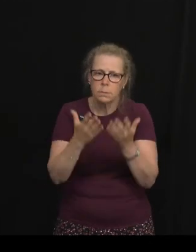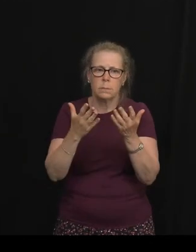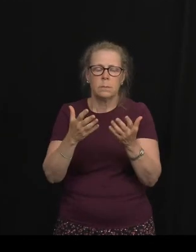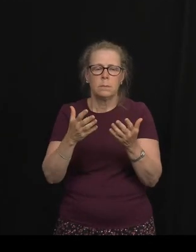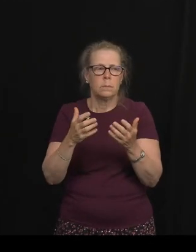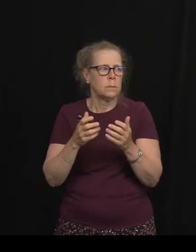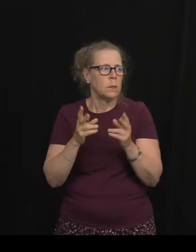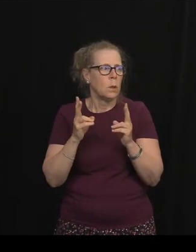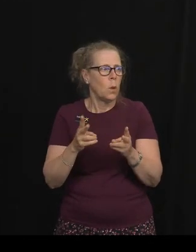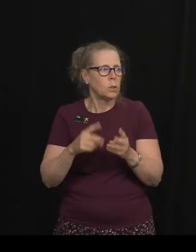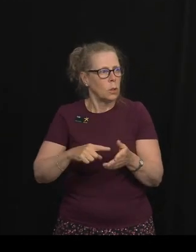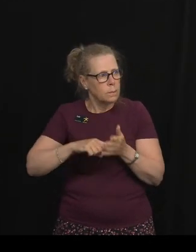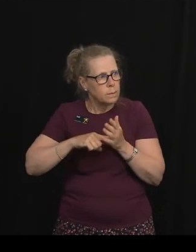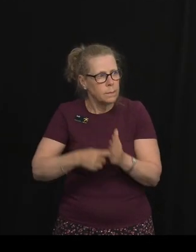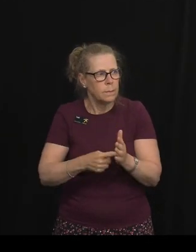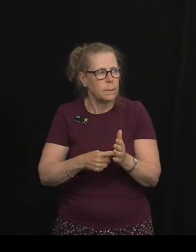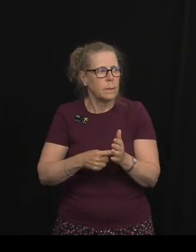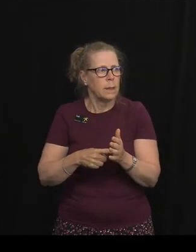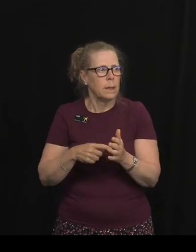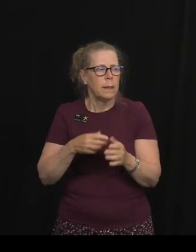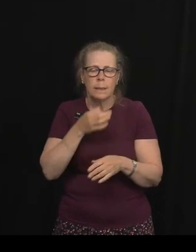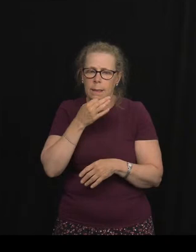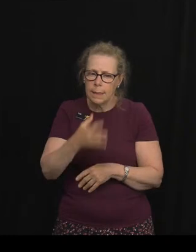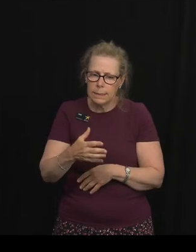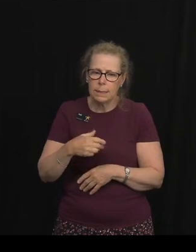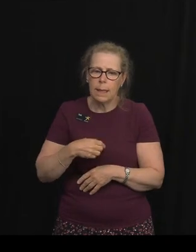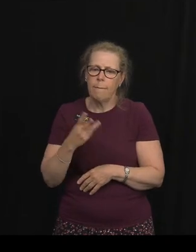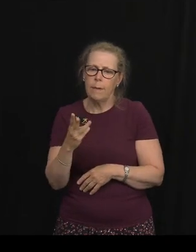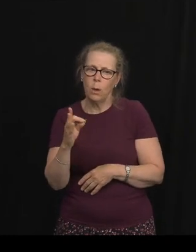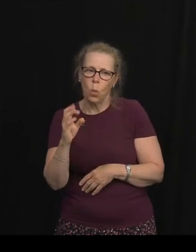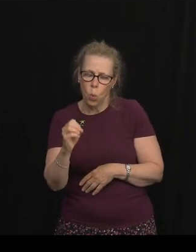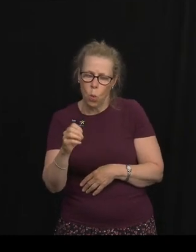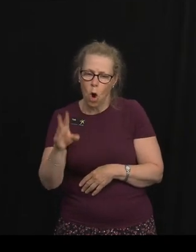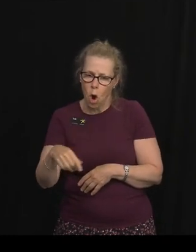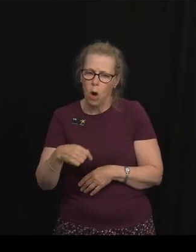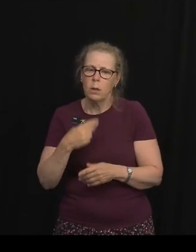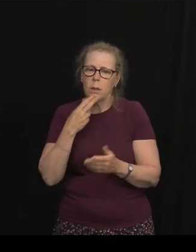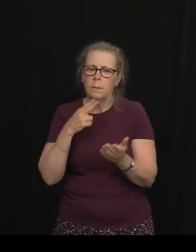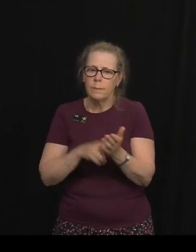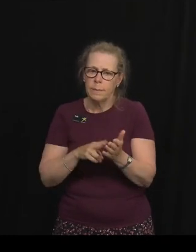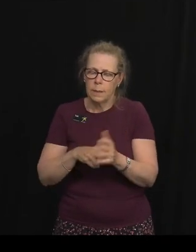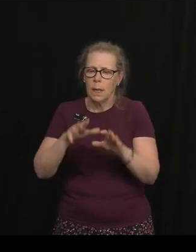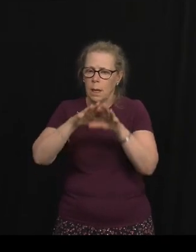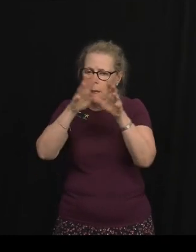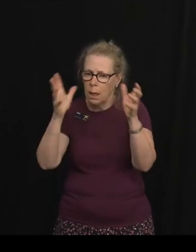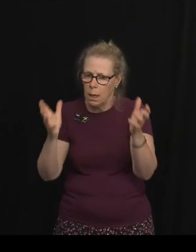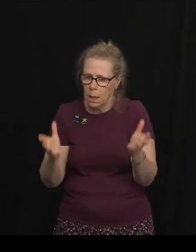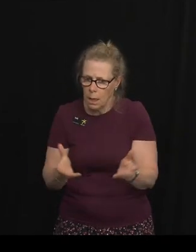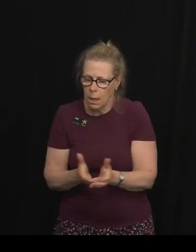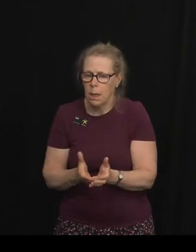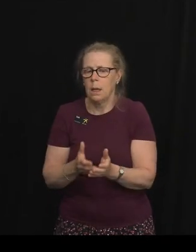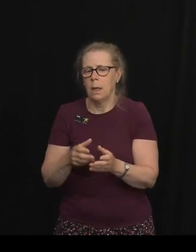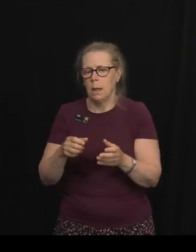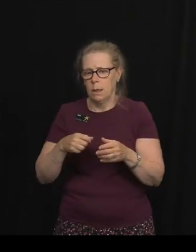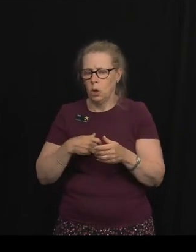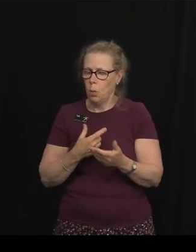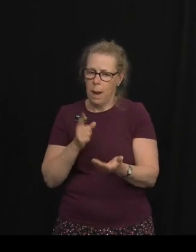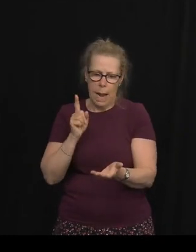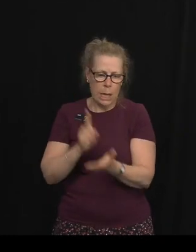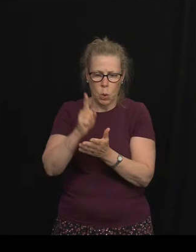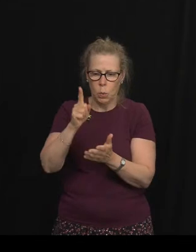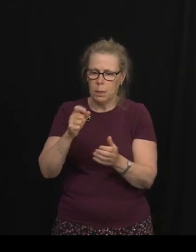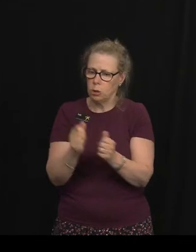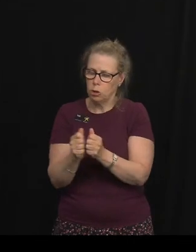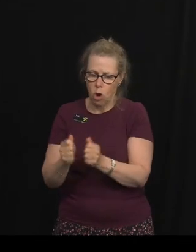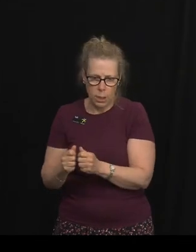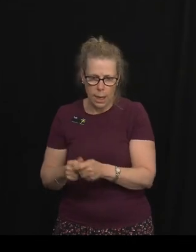risk about virus-caused infections. WHO has announced global emergencies no less than 6 times during the last